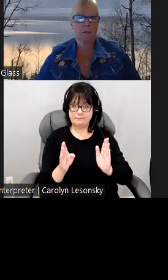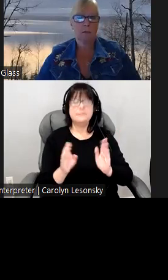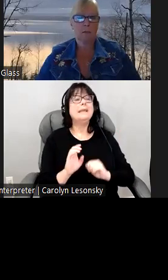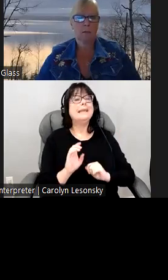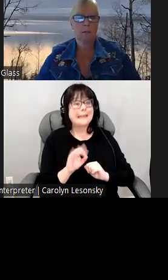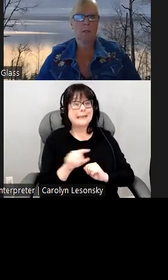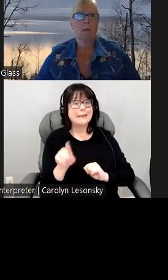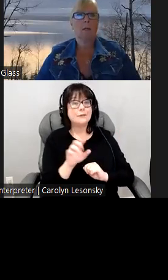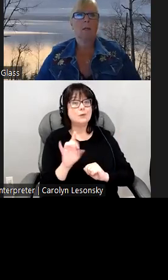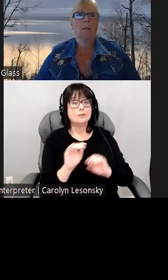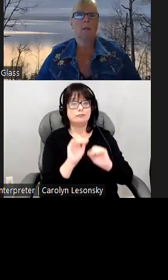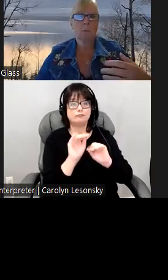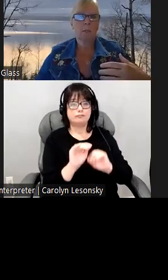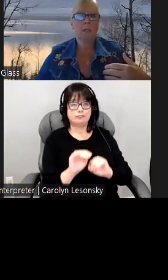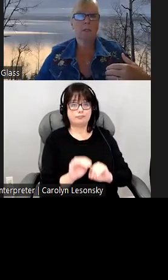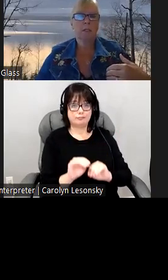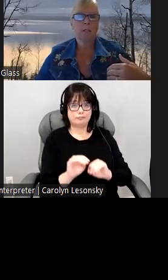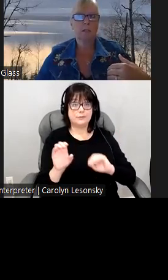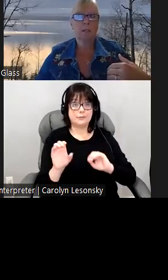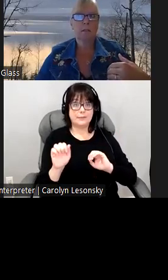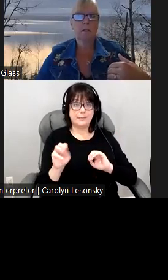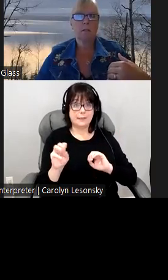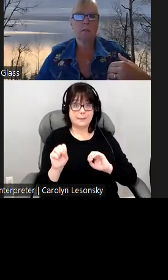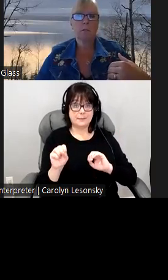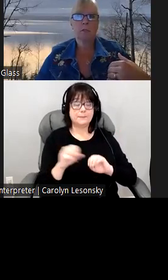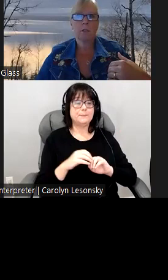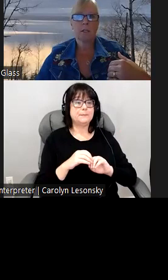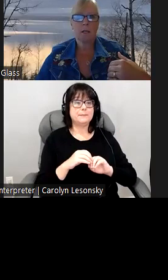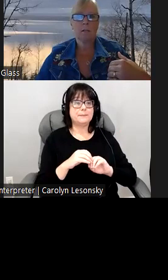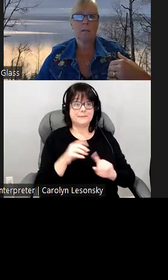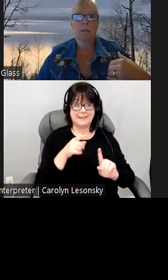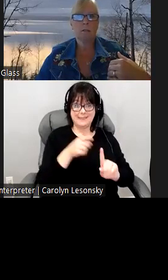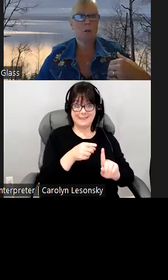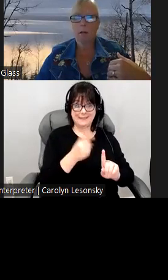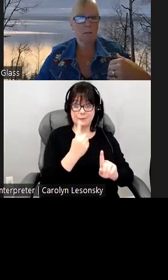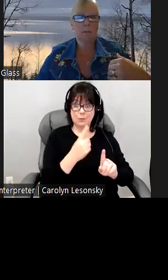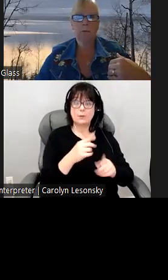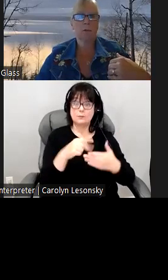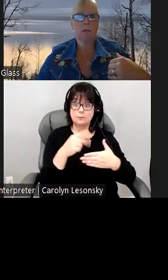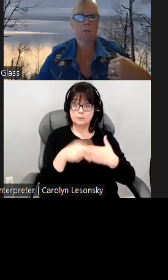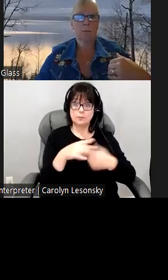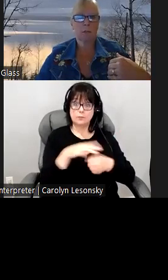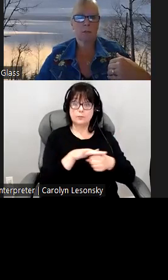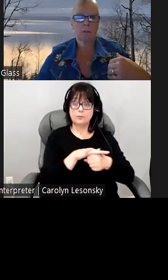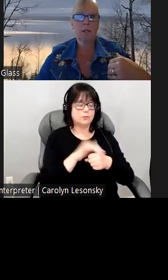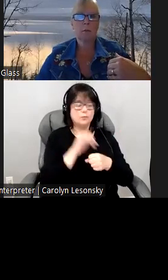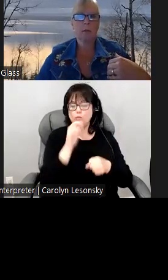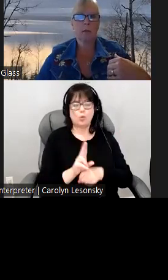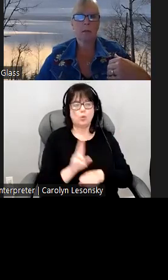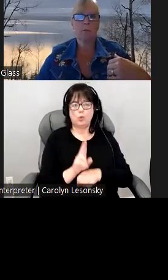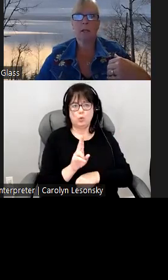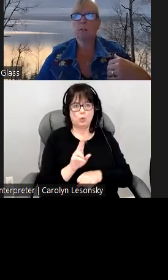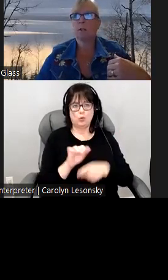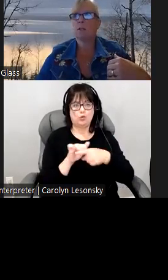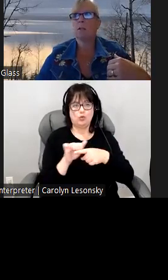CAMS. This particular agency, this particular site does not use training supports, so that's why